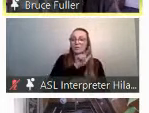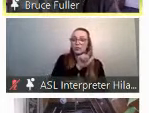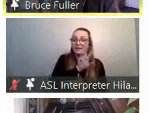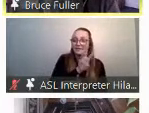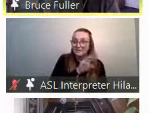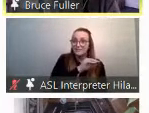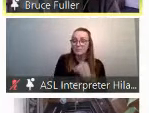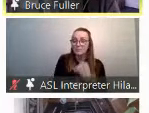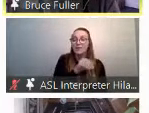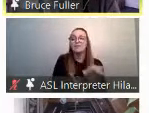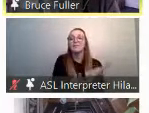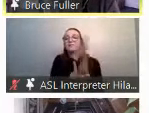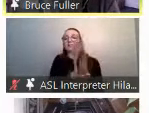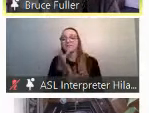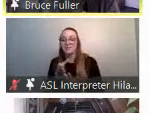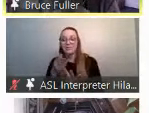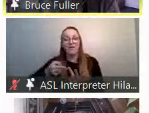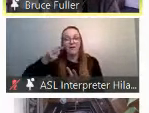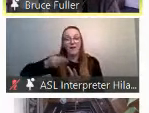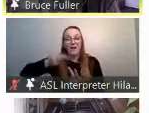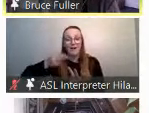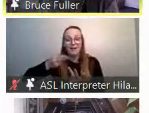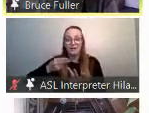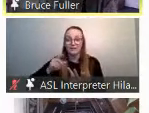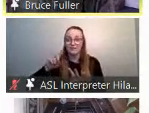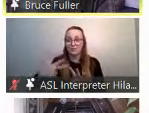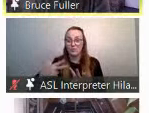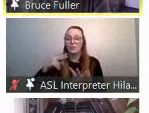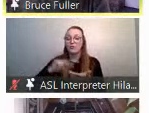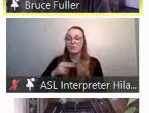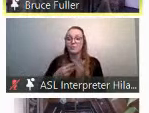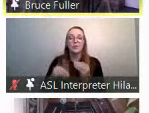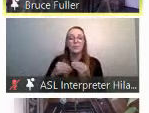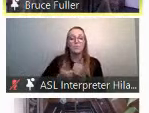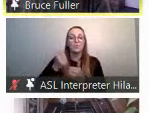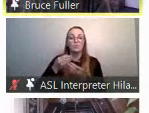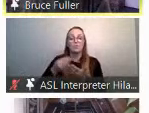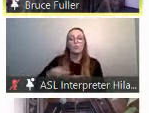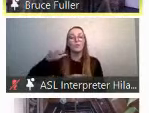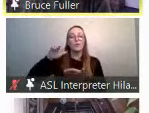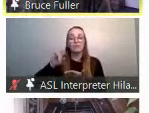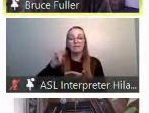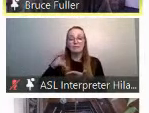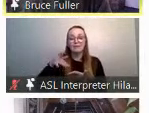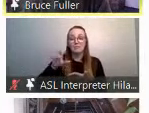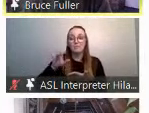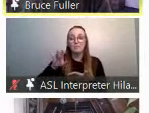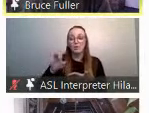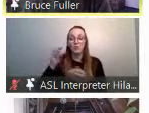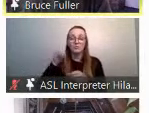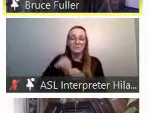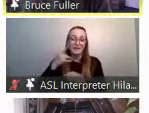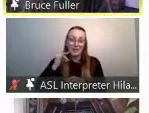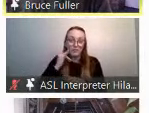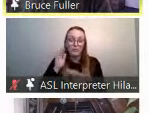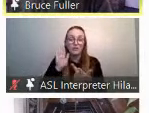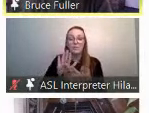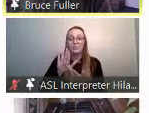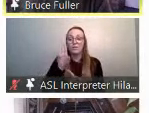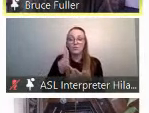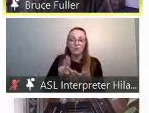highest third, in terms of family income, the most well-off zip codes in California, their enrollment capacity